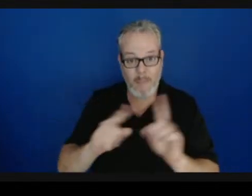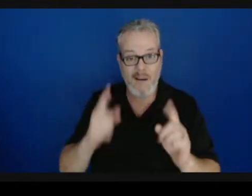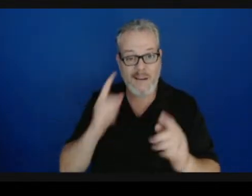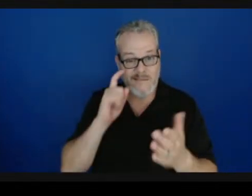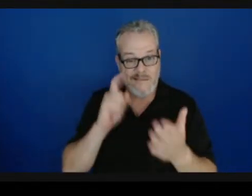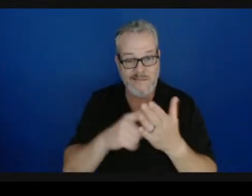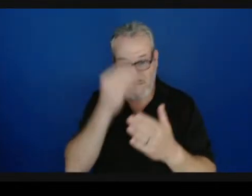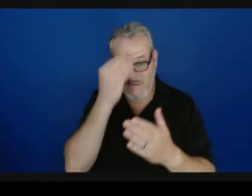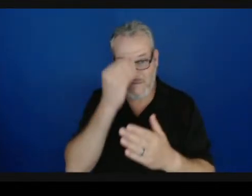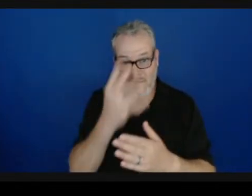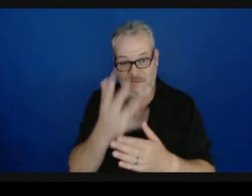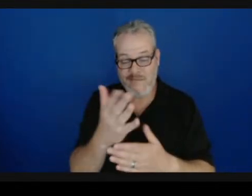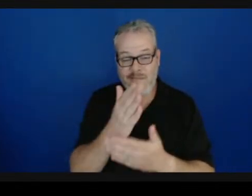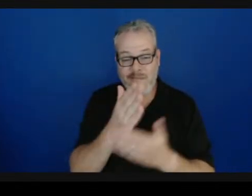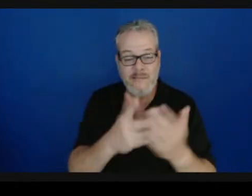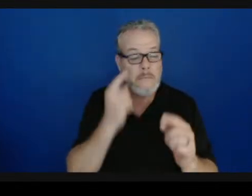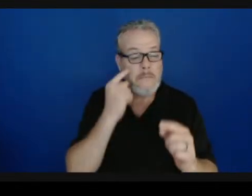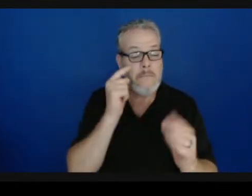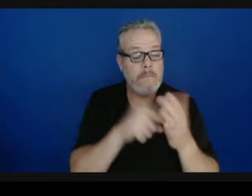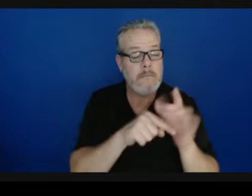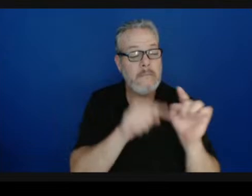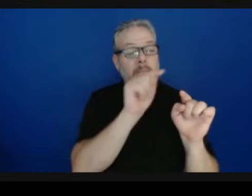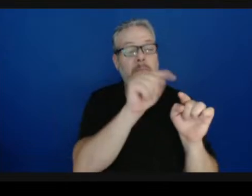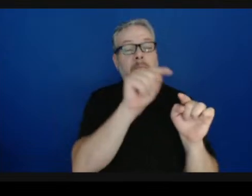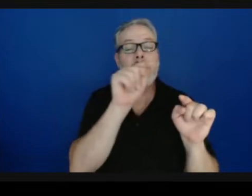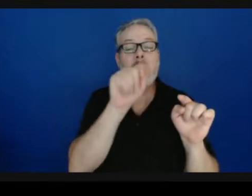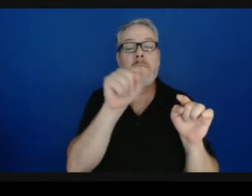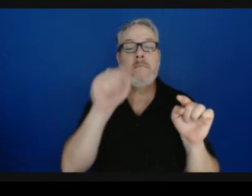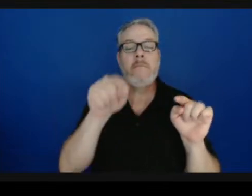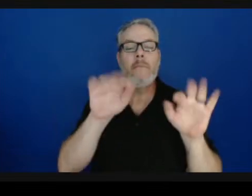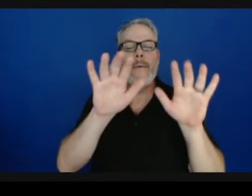trickles coming down on the west side as well there.